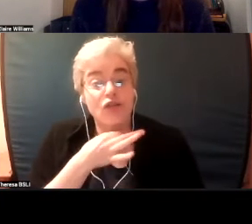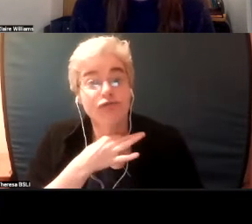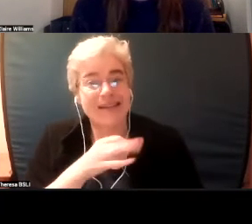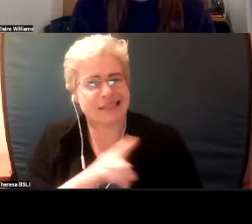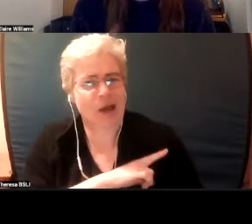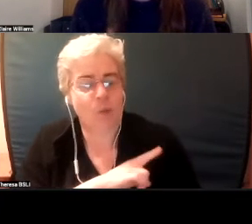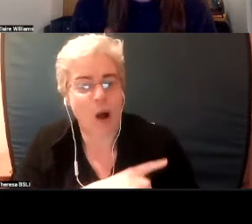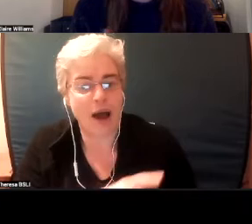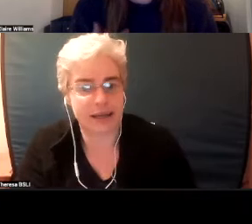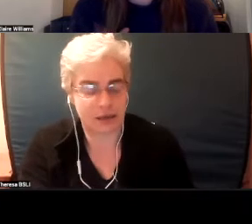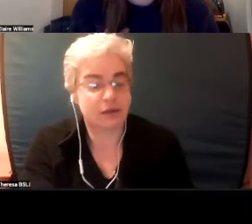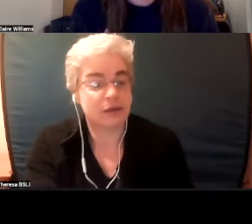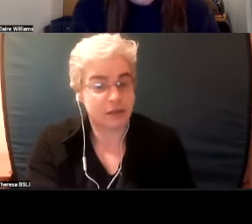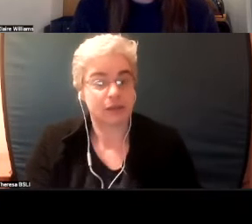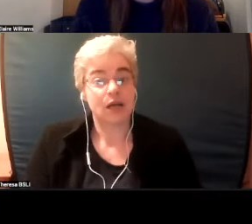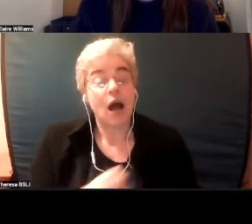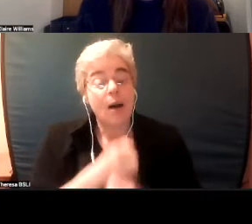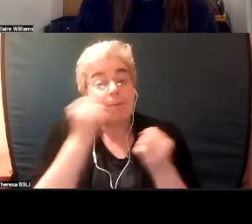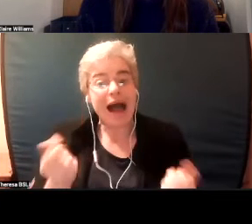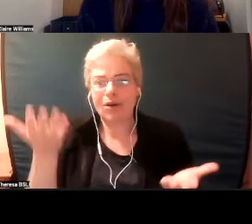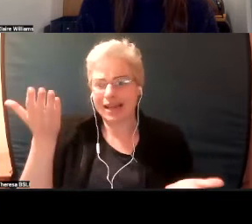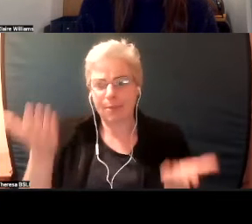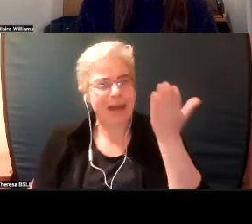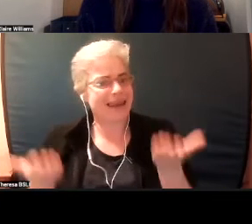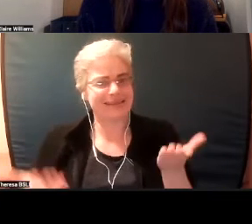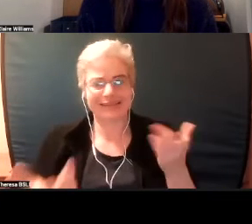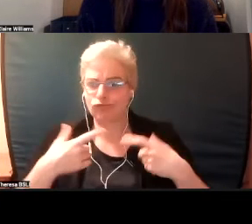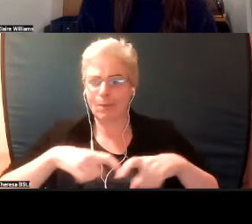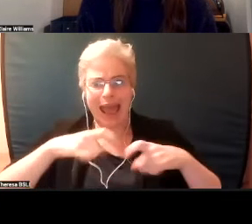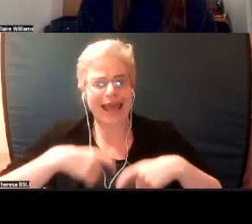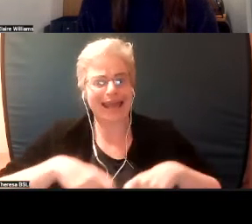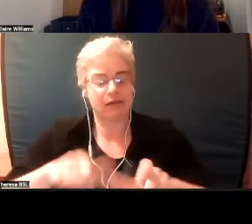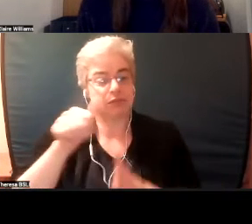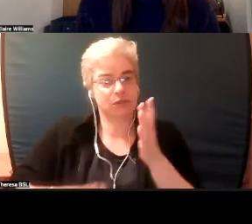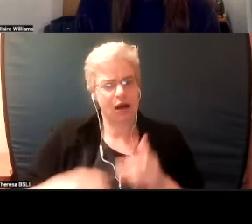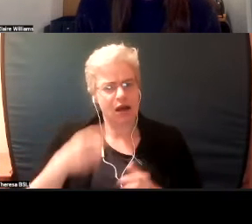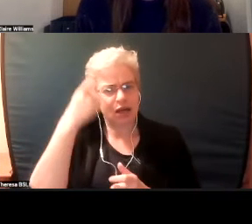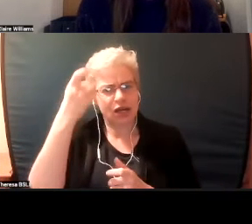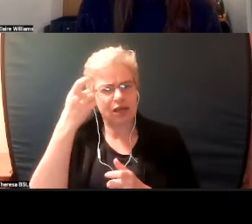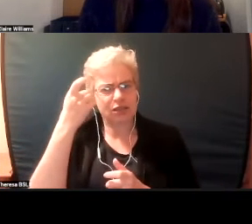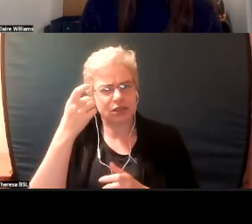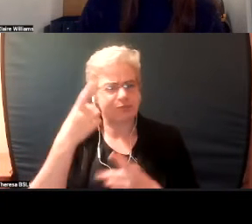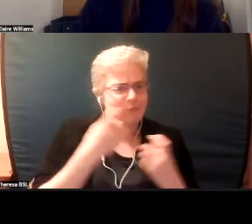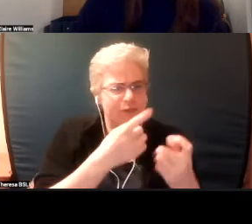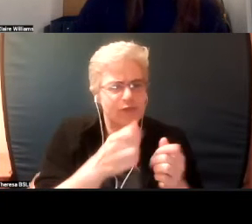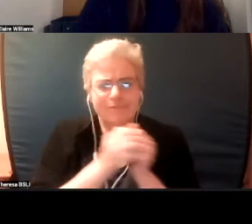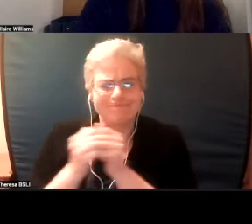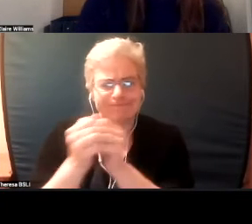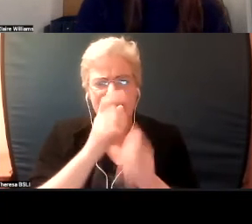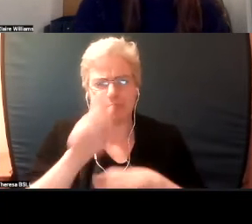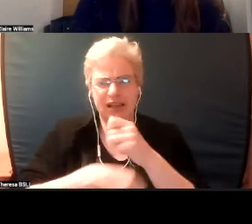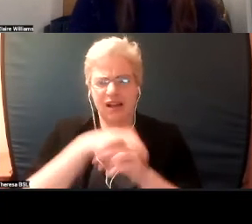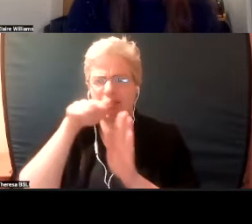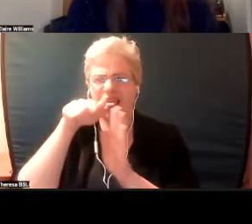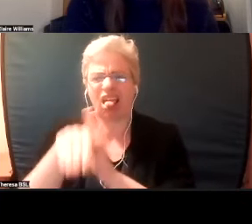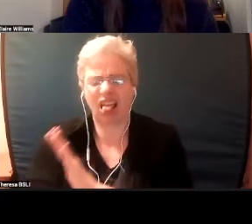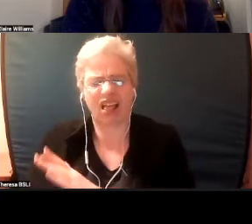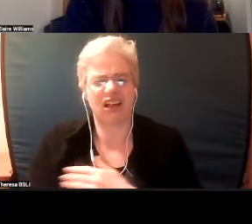being that power imbalances remain and what begins as a quest for solidarity descends into something like